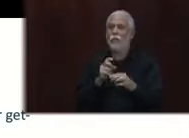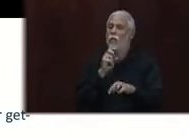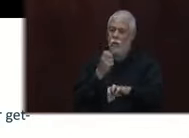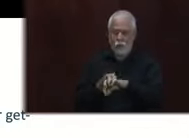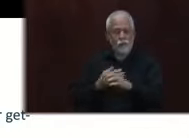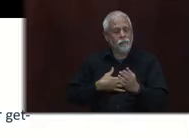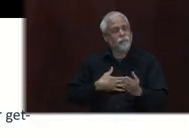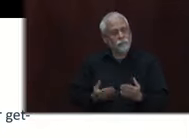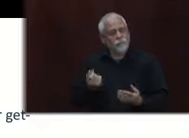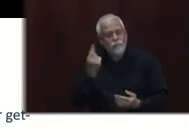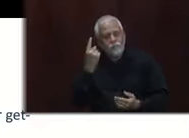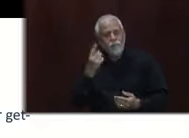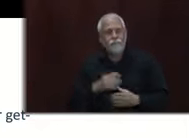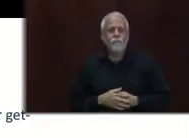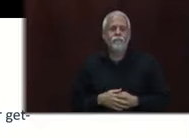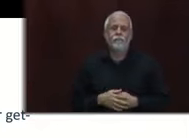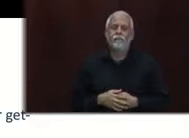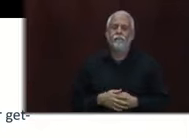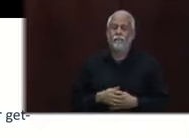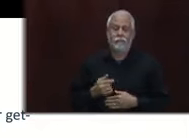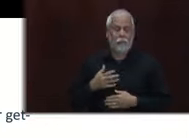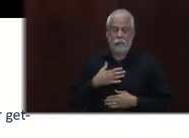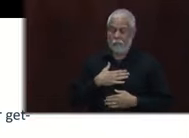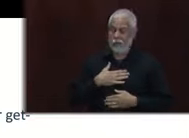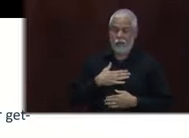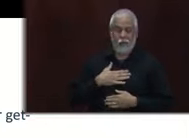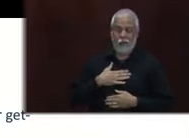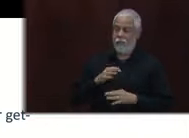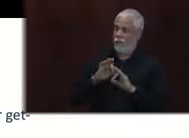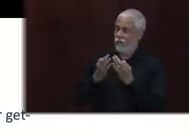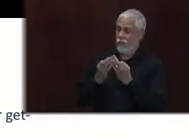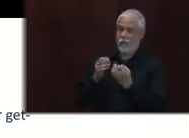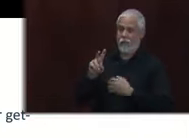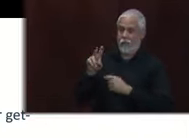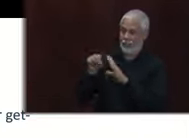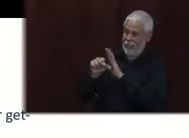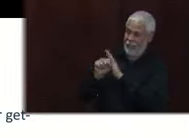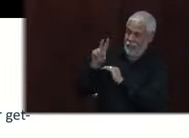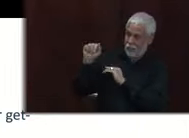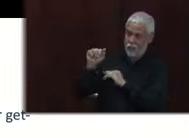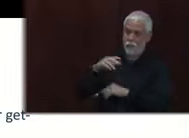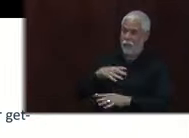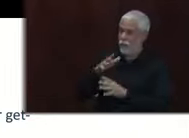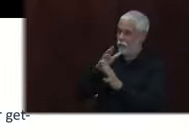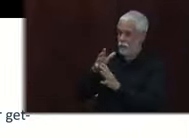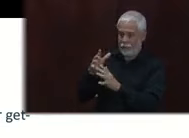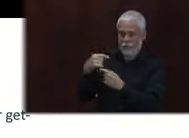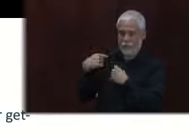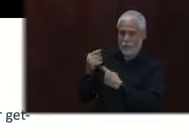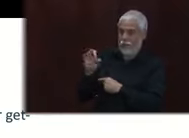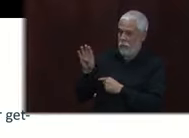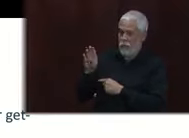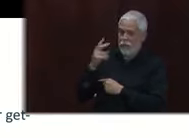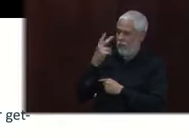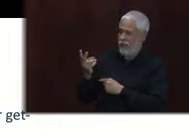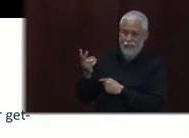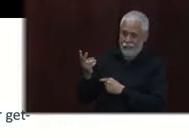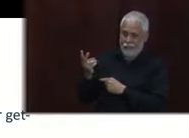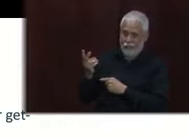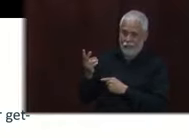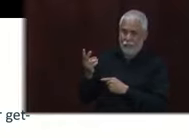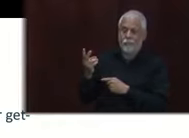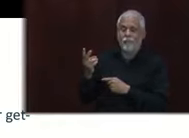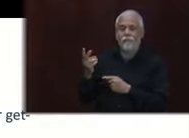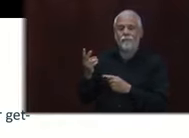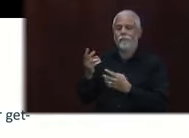hard. I haven't seen my own family in Virginia or my grandmother since February, and as much